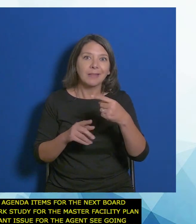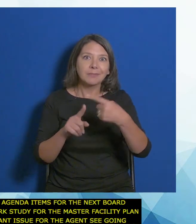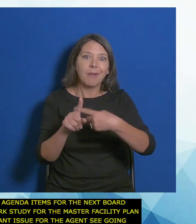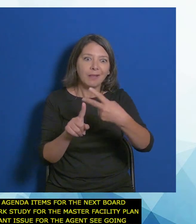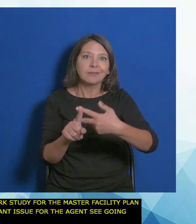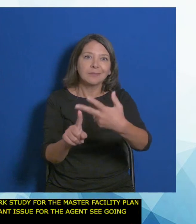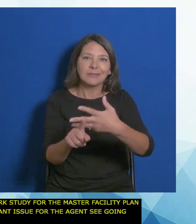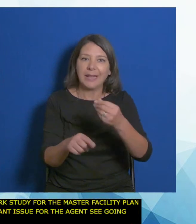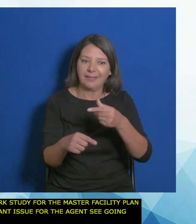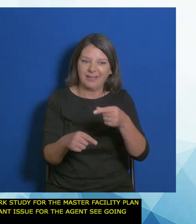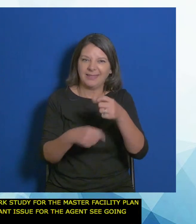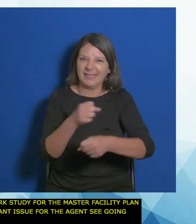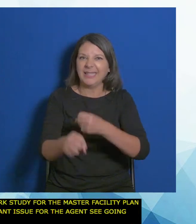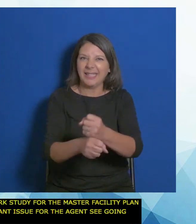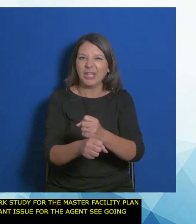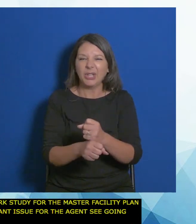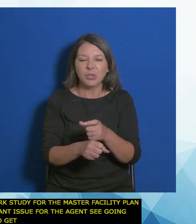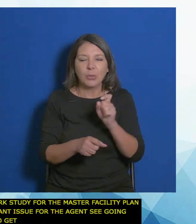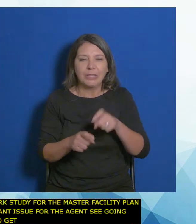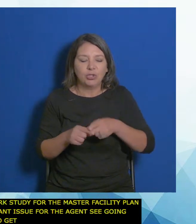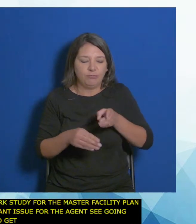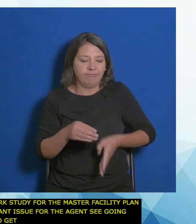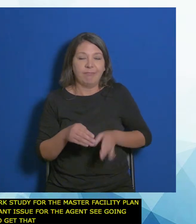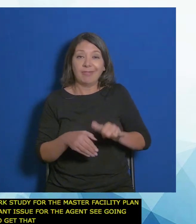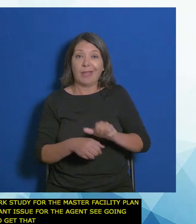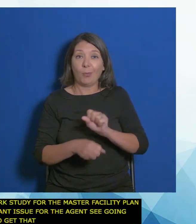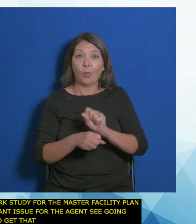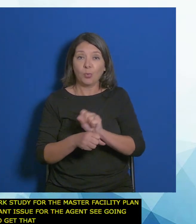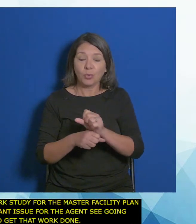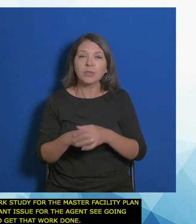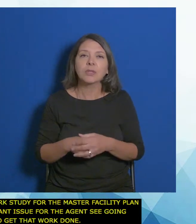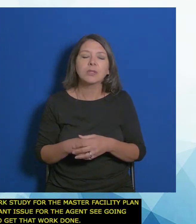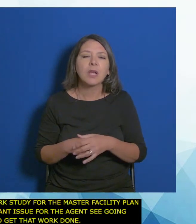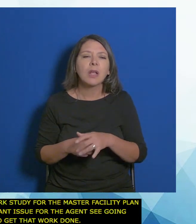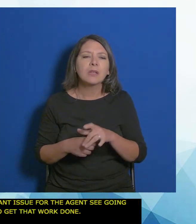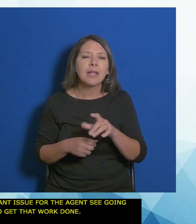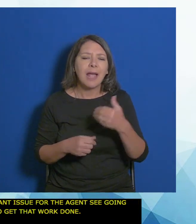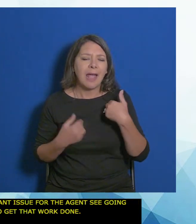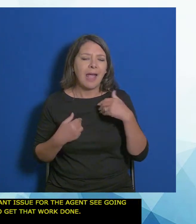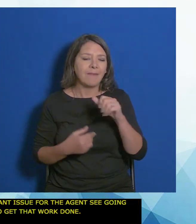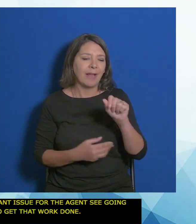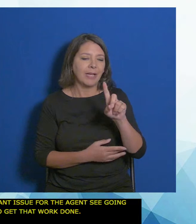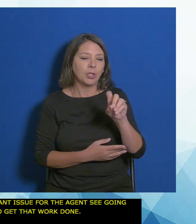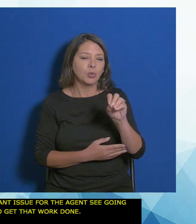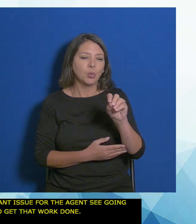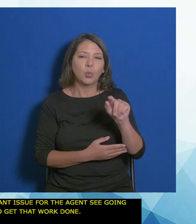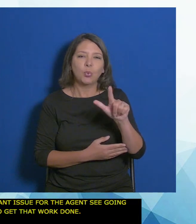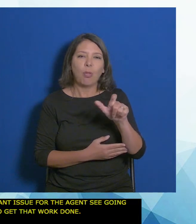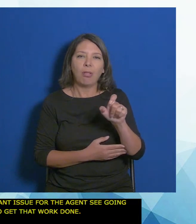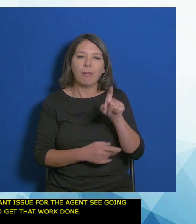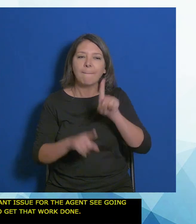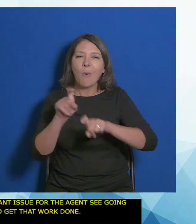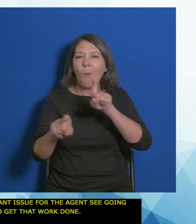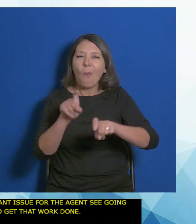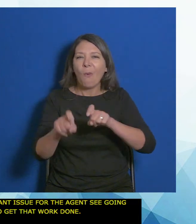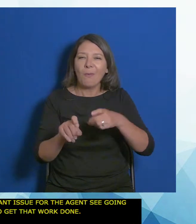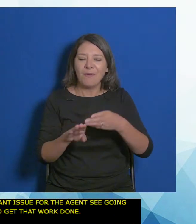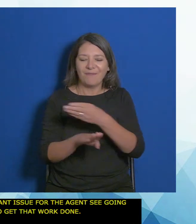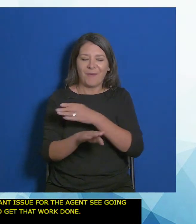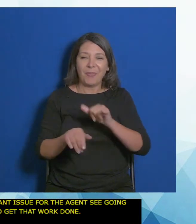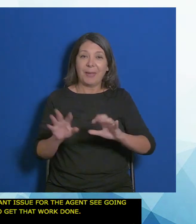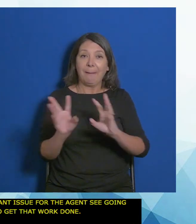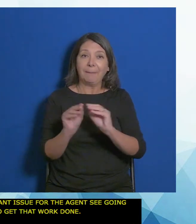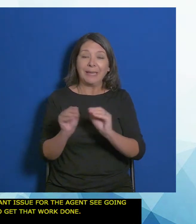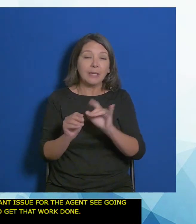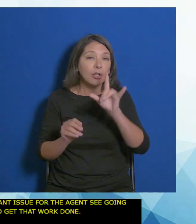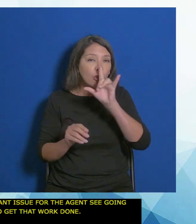be really important to get that work done. It looked like in a doodle poll that we did prior to the meeting, it looked like